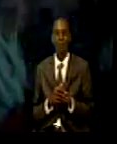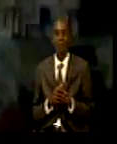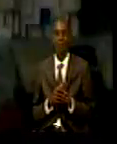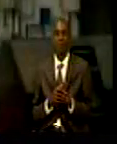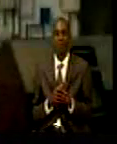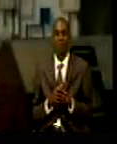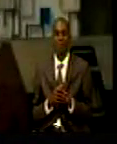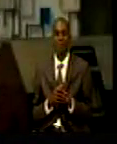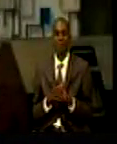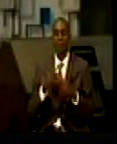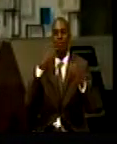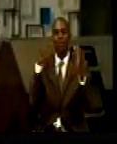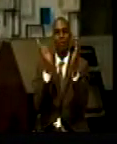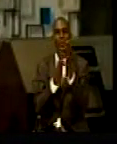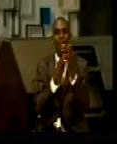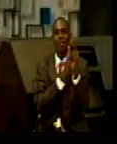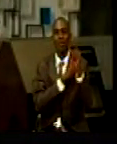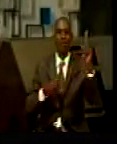Praise the Lord.